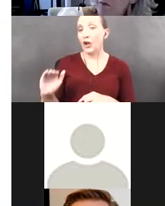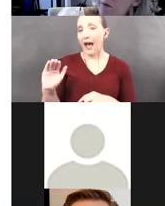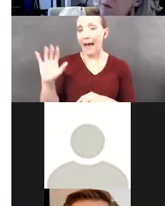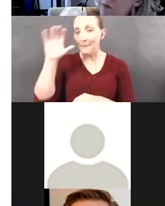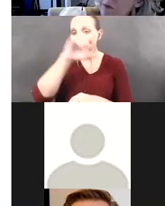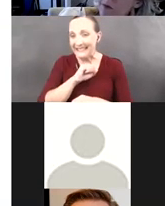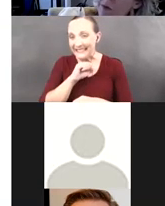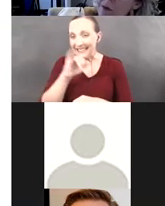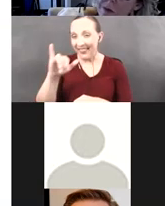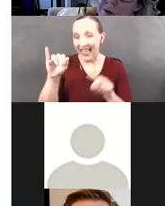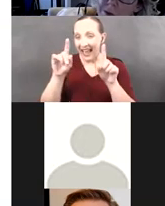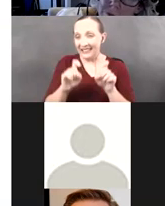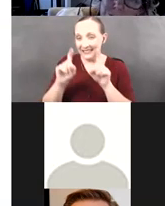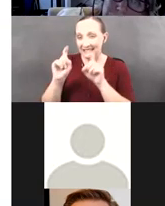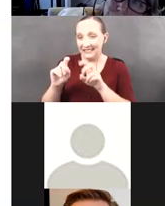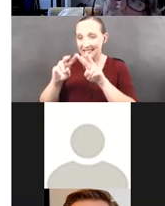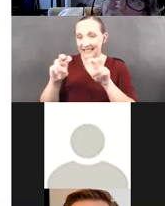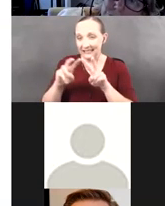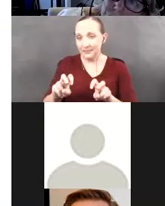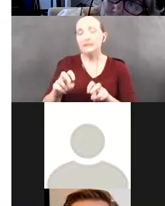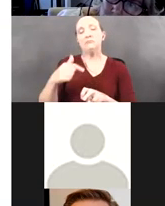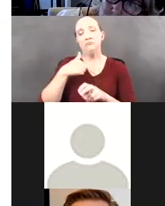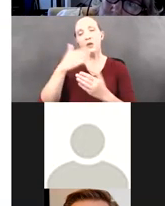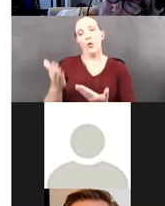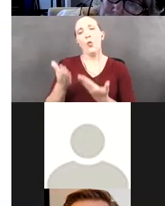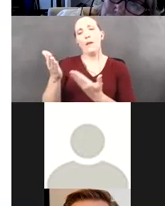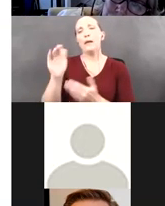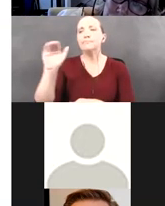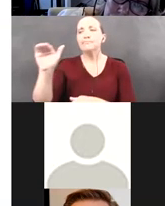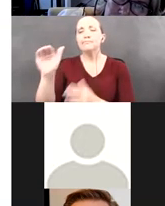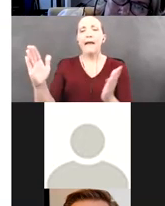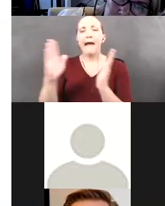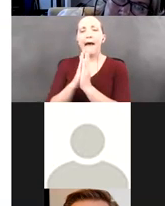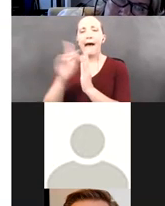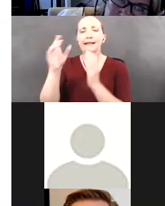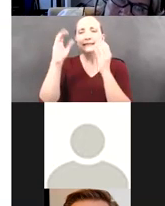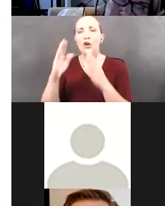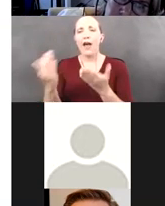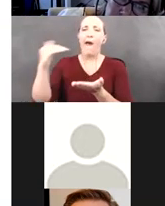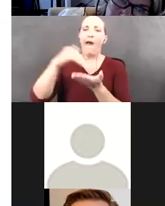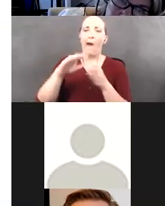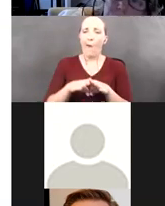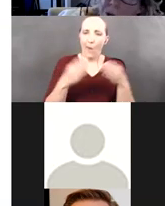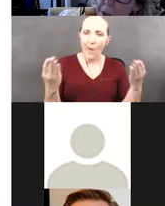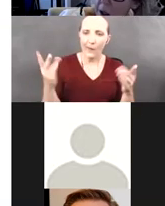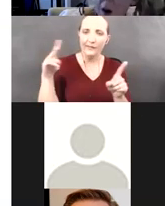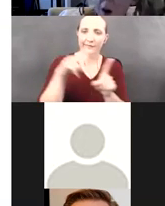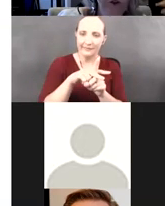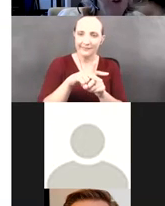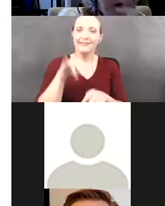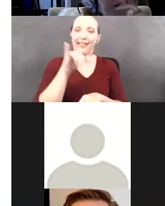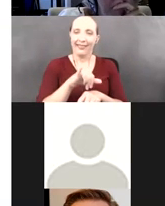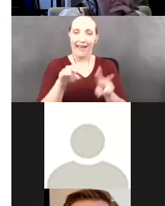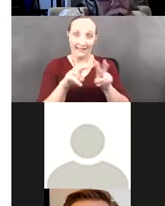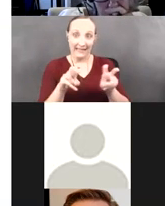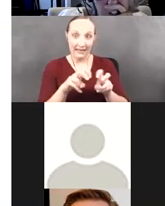at no a pudo specific completarlo time, en un I would momento recommend dado, asking the mi teacher to recomendación es reassign the pedirle assessment so your al child maestro que le has vuelva the a dar el opportunity examen, to así take it su